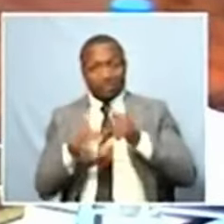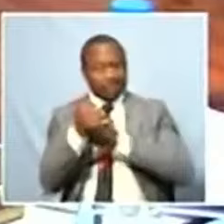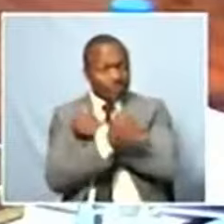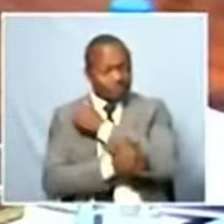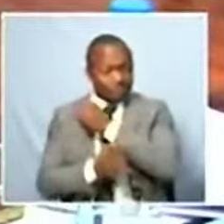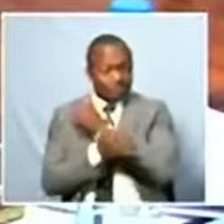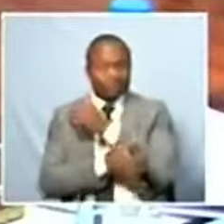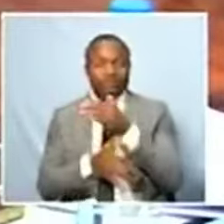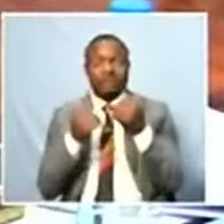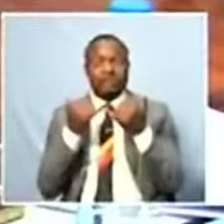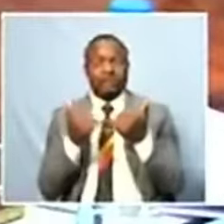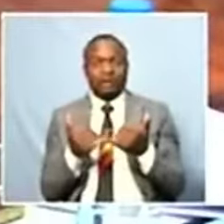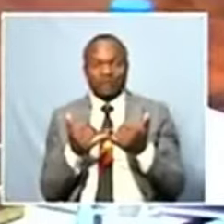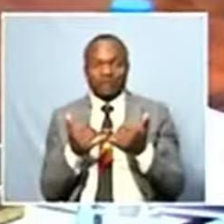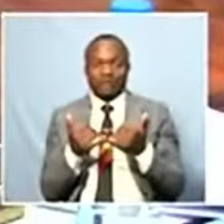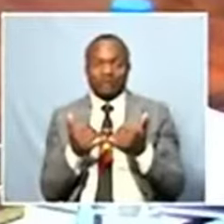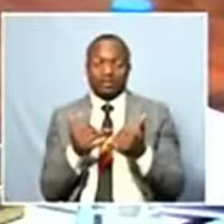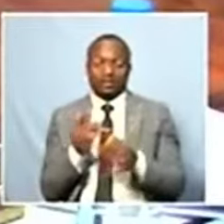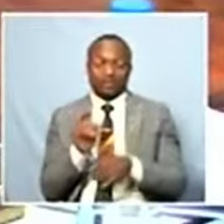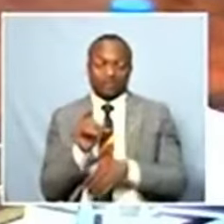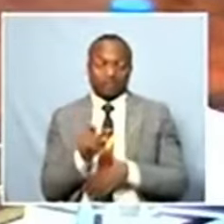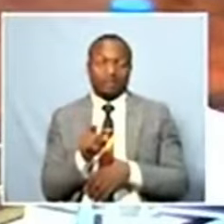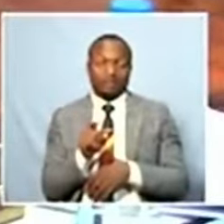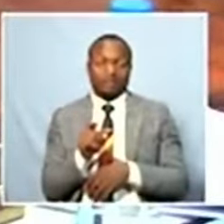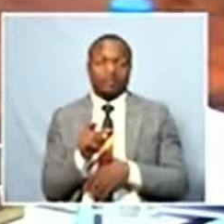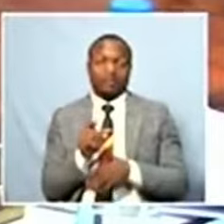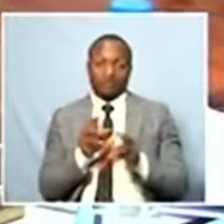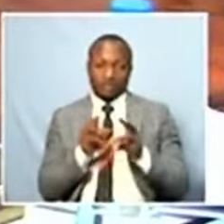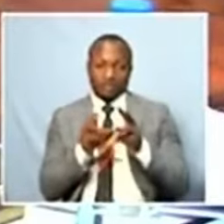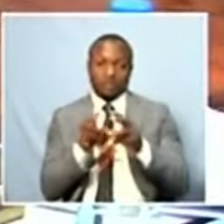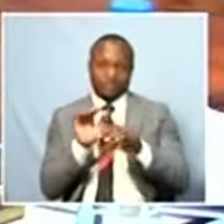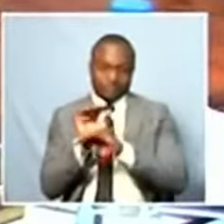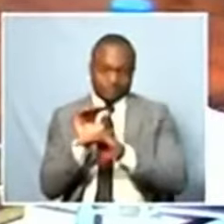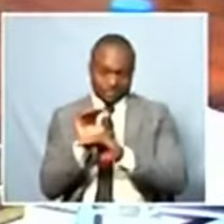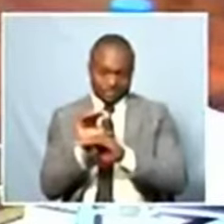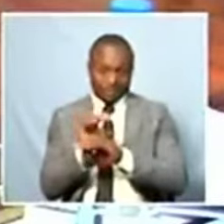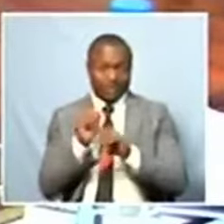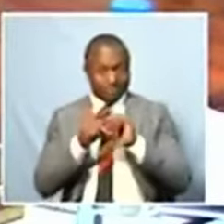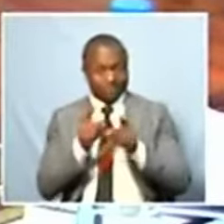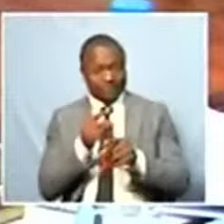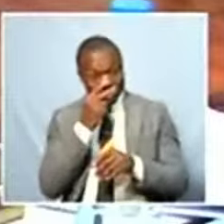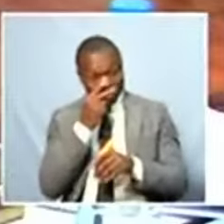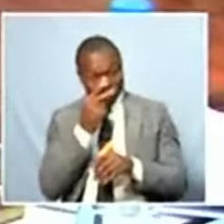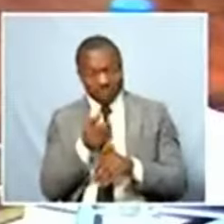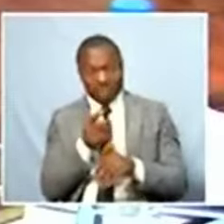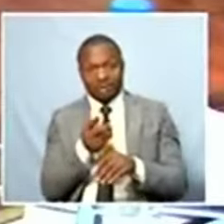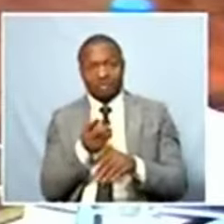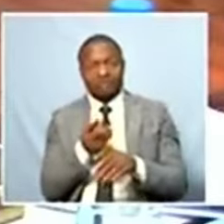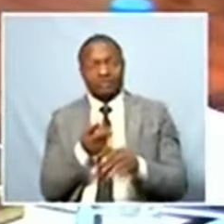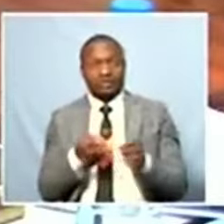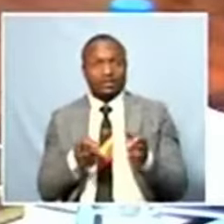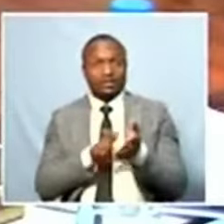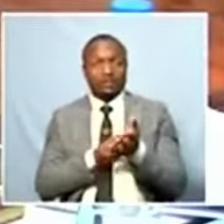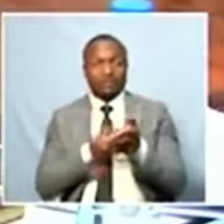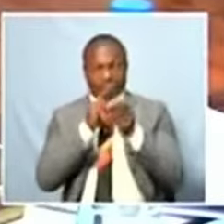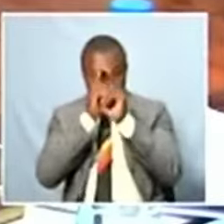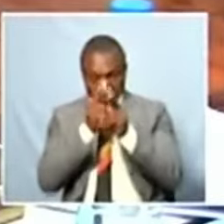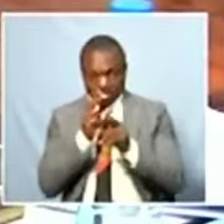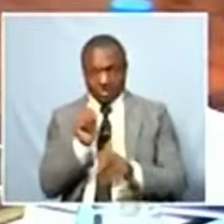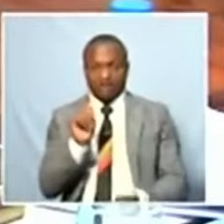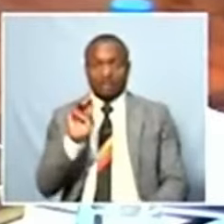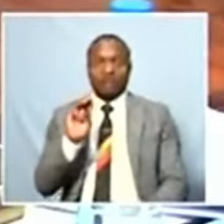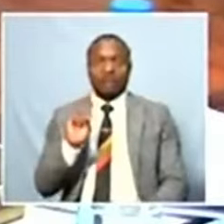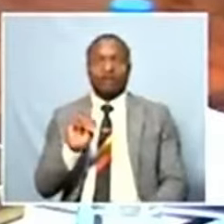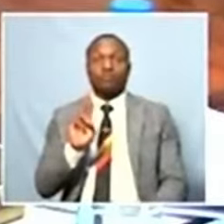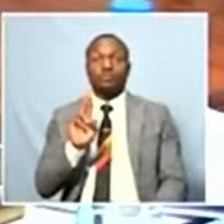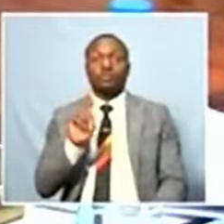but Minister of Commerce. Anyway, that's just as a by way of comment, but I see an emphasis from Honorable Mutike wanting to